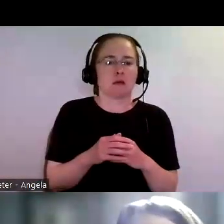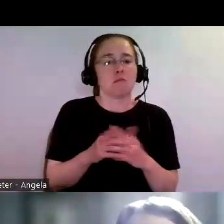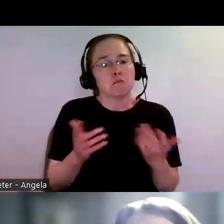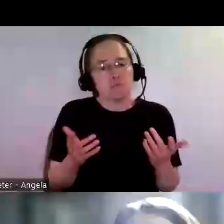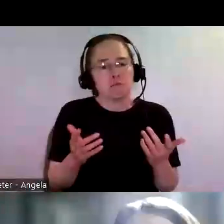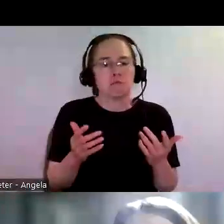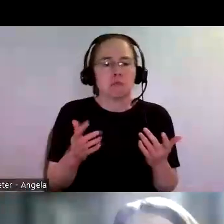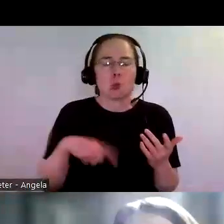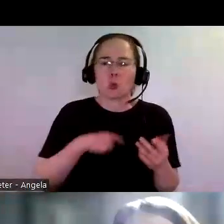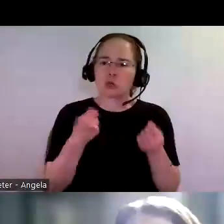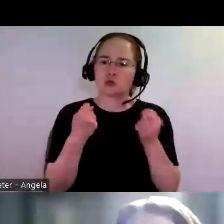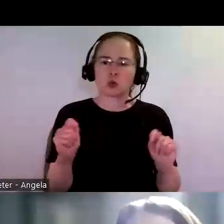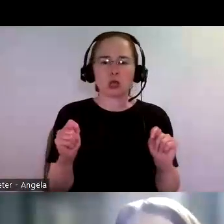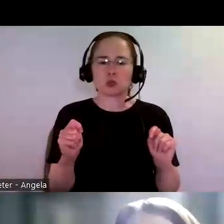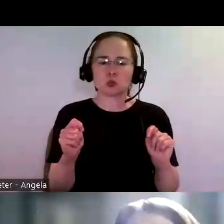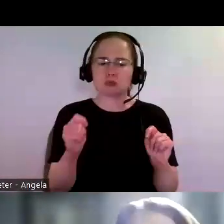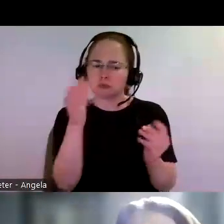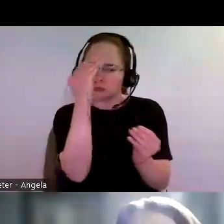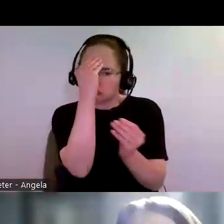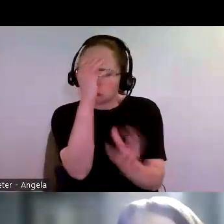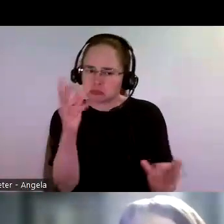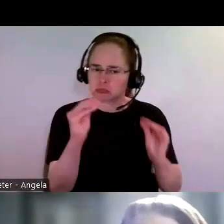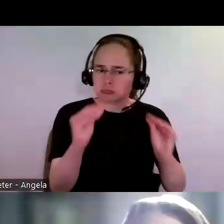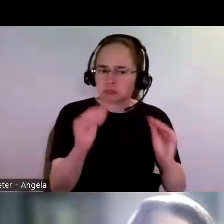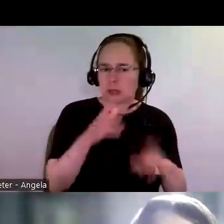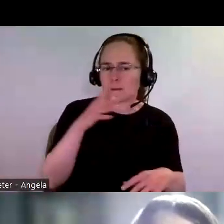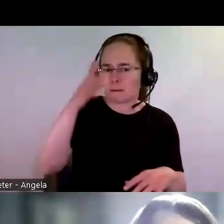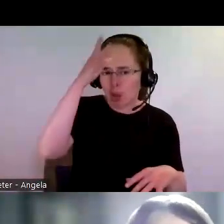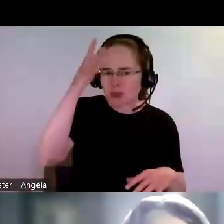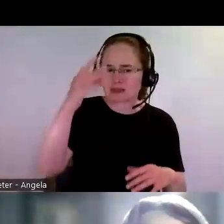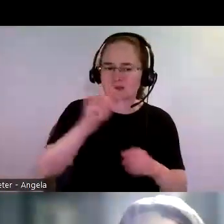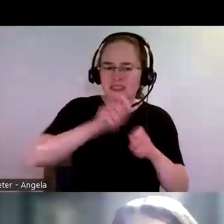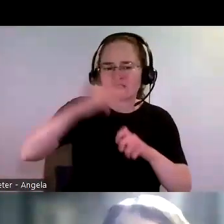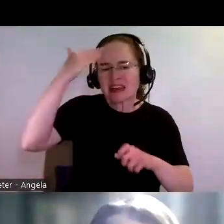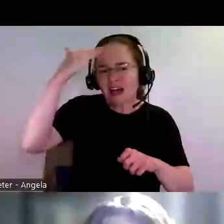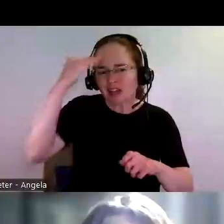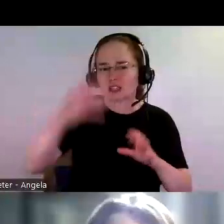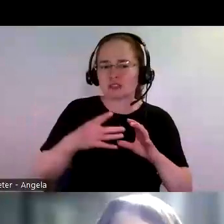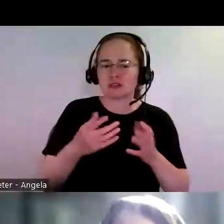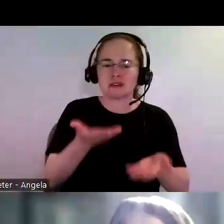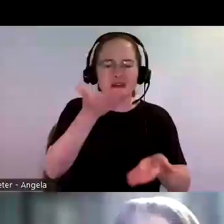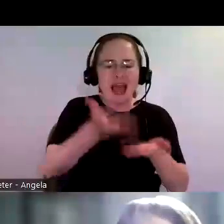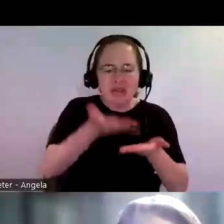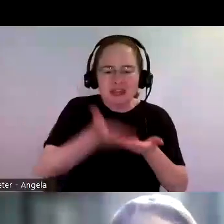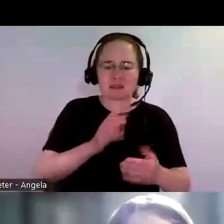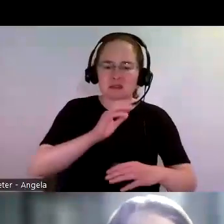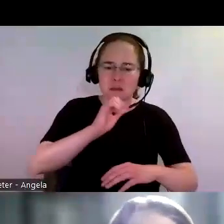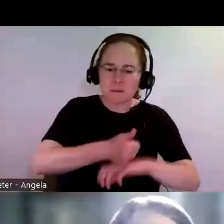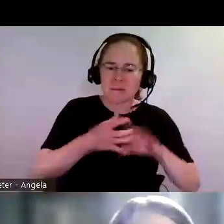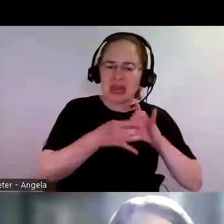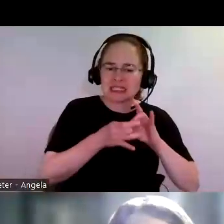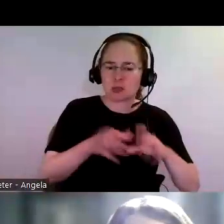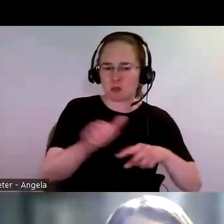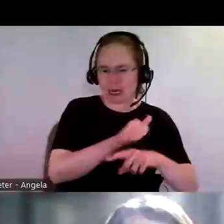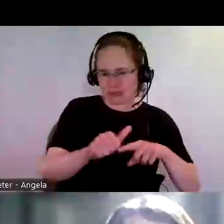impart to our parents knowledge in terms of evidence-based practices. We do offer